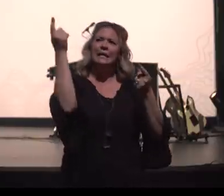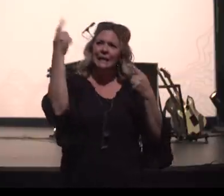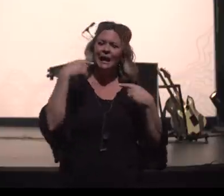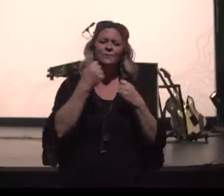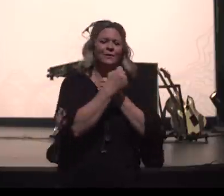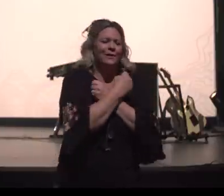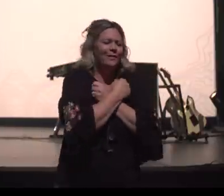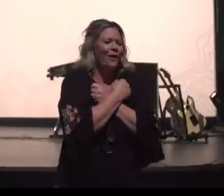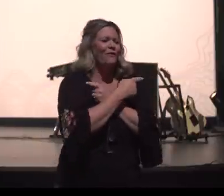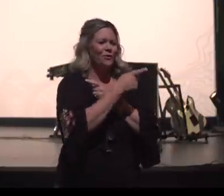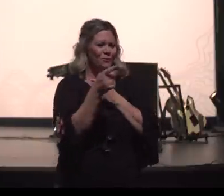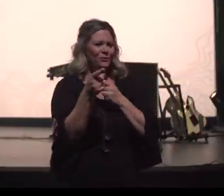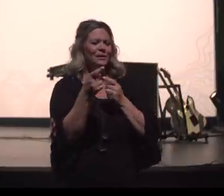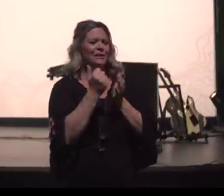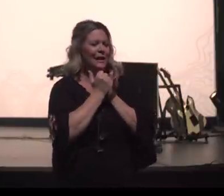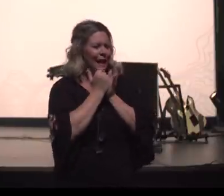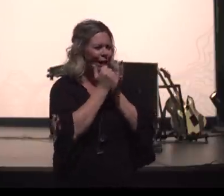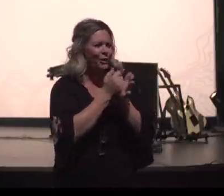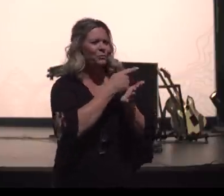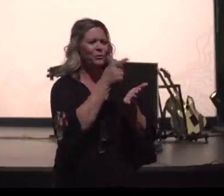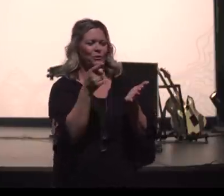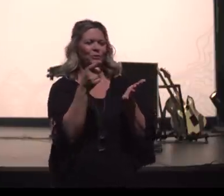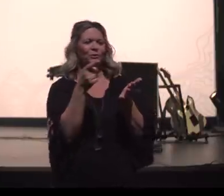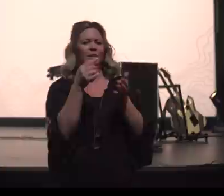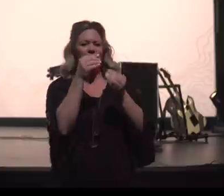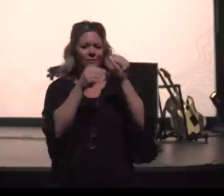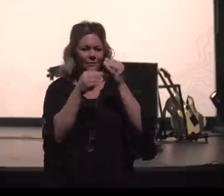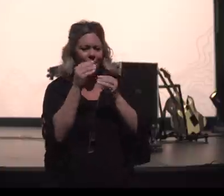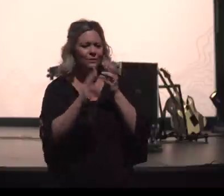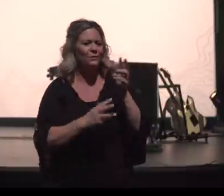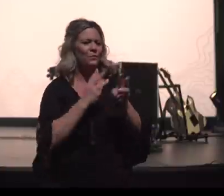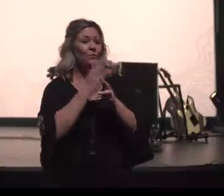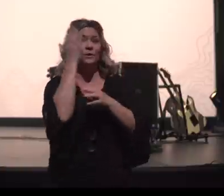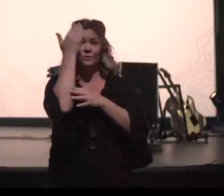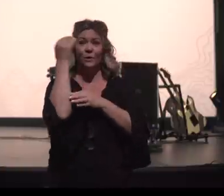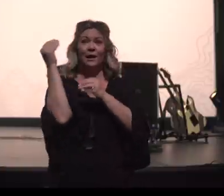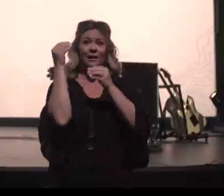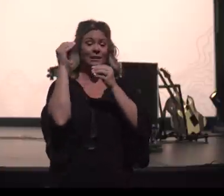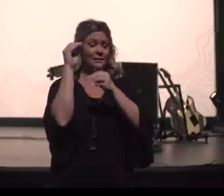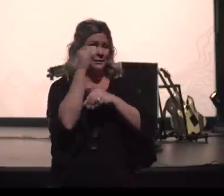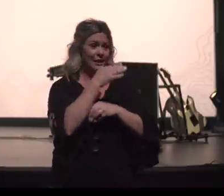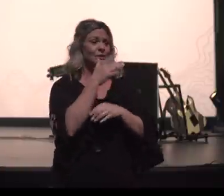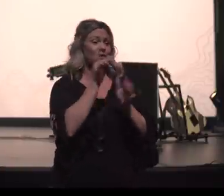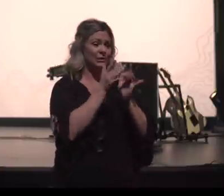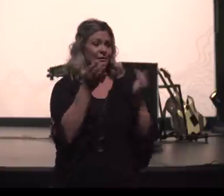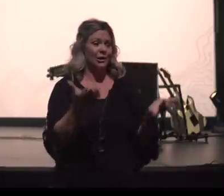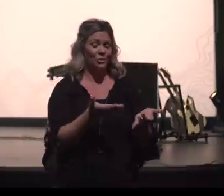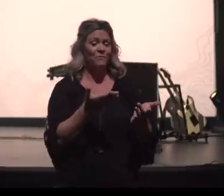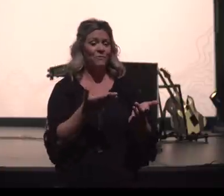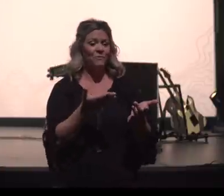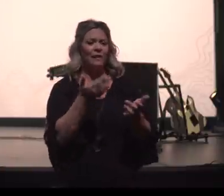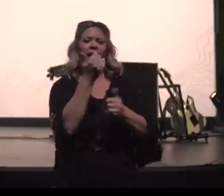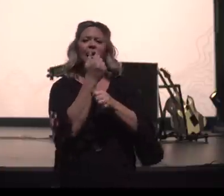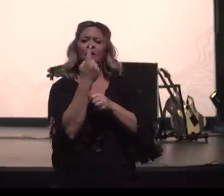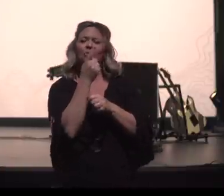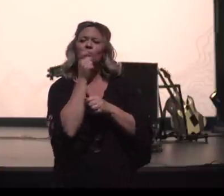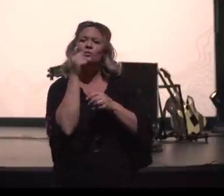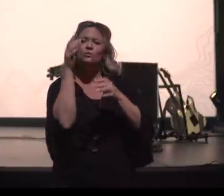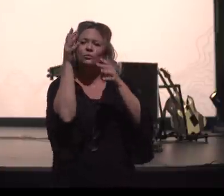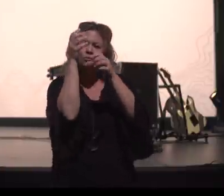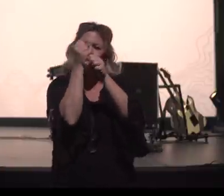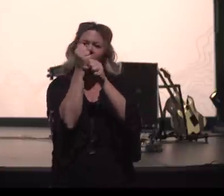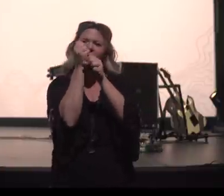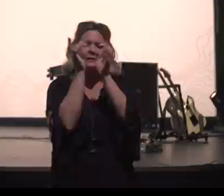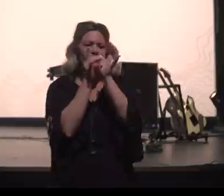came to help, to put the world right again. That's why he sent Jesus. He goes on to say this: anyone who trusts in him, that's